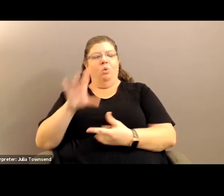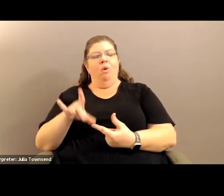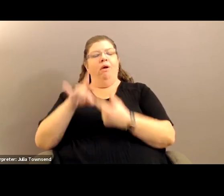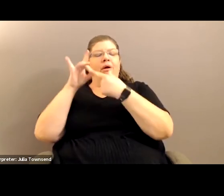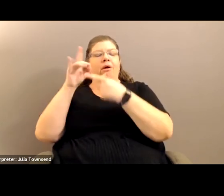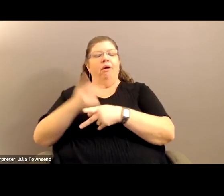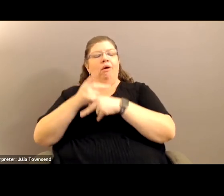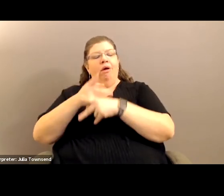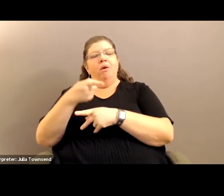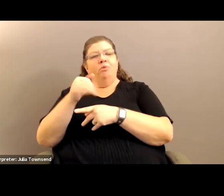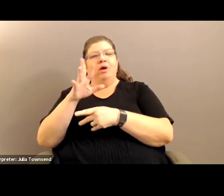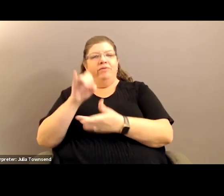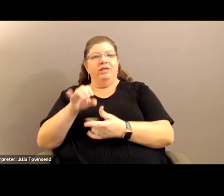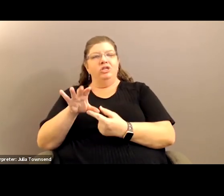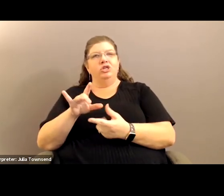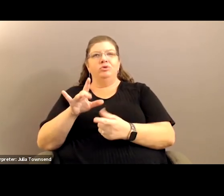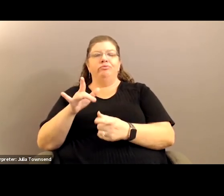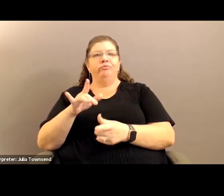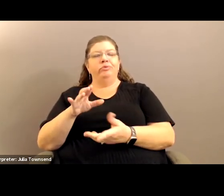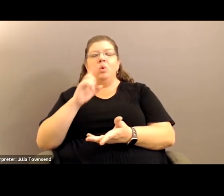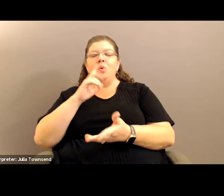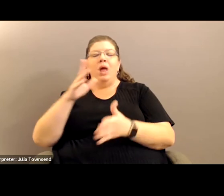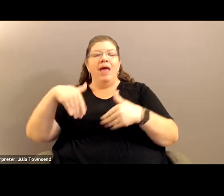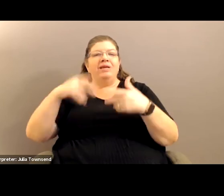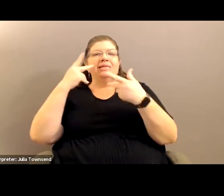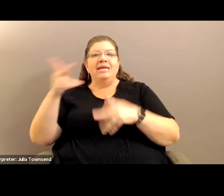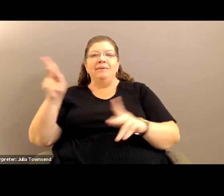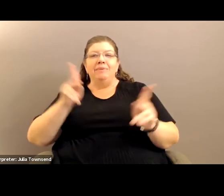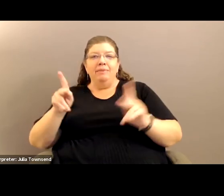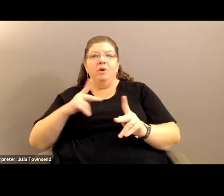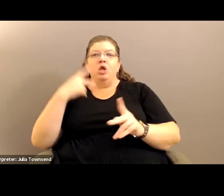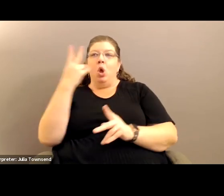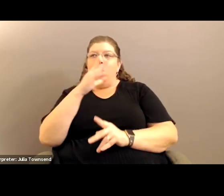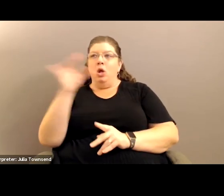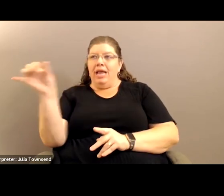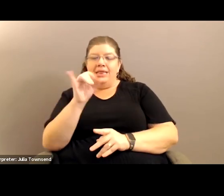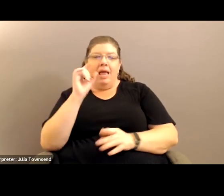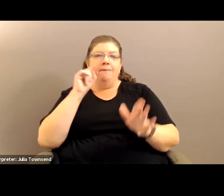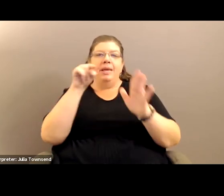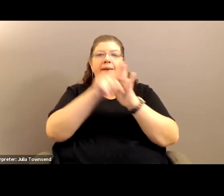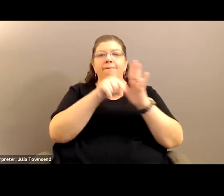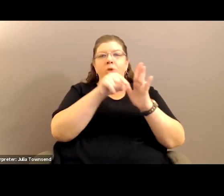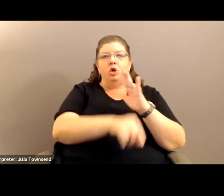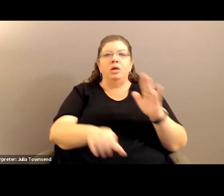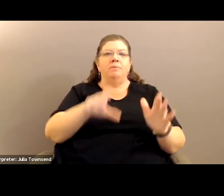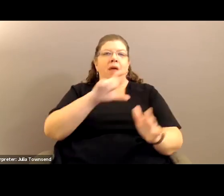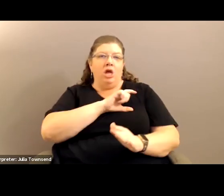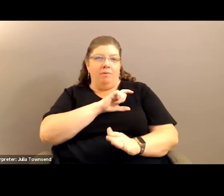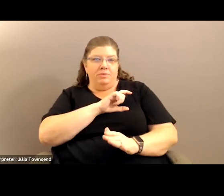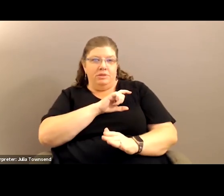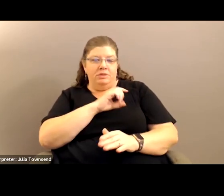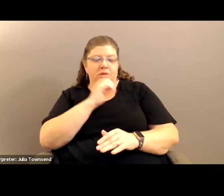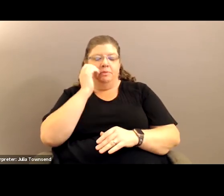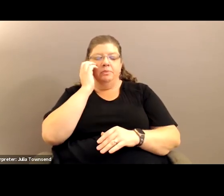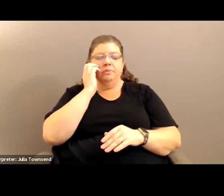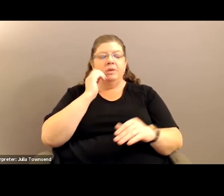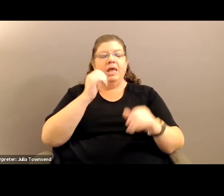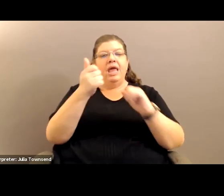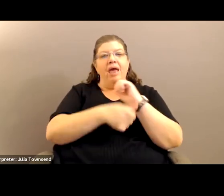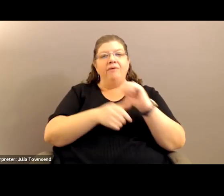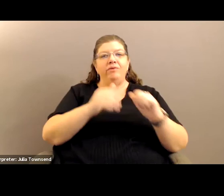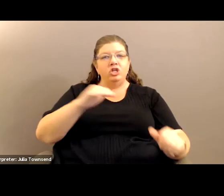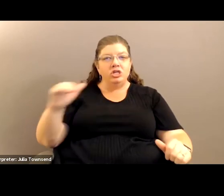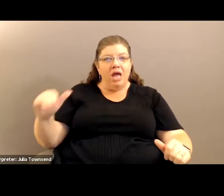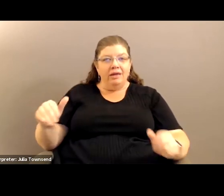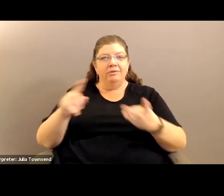safe with cops around are the ones who haven't seen people that look like them be murdered by cops every child